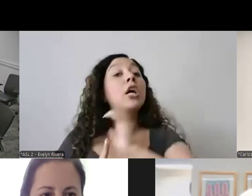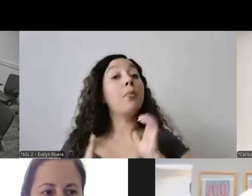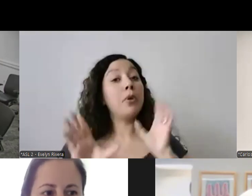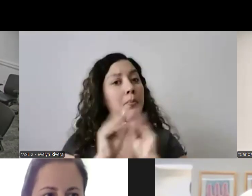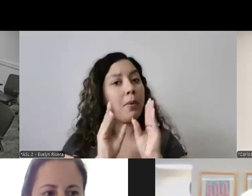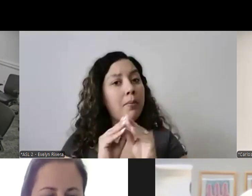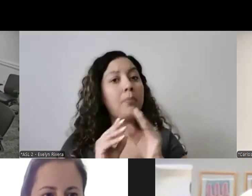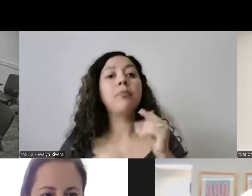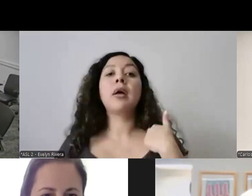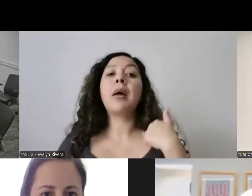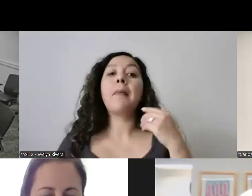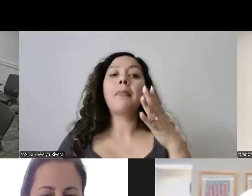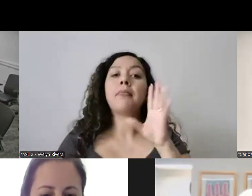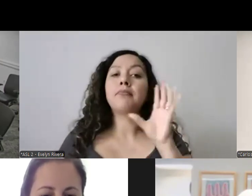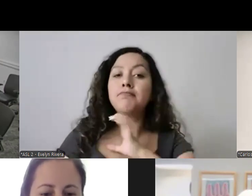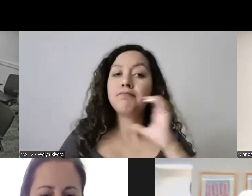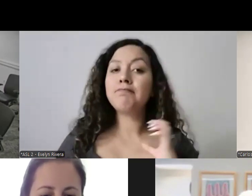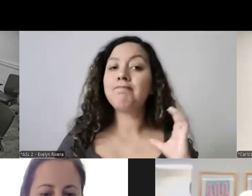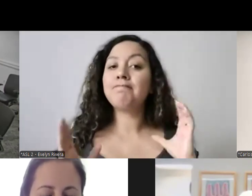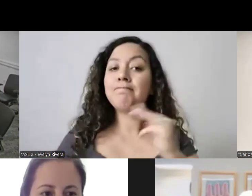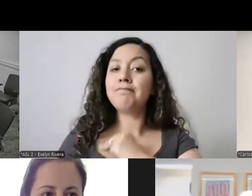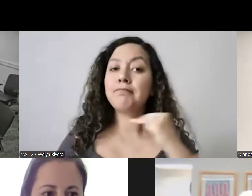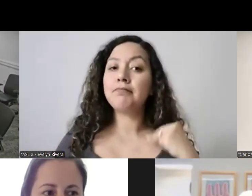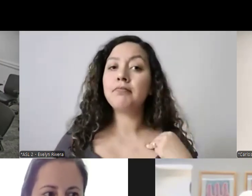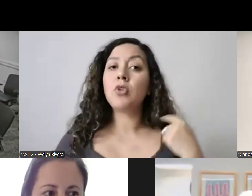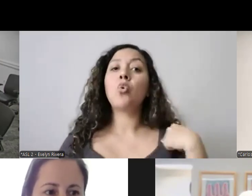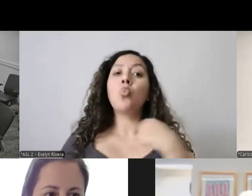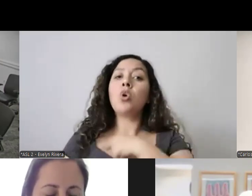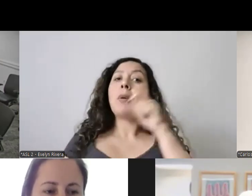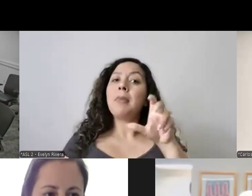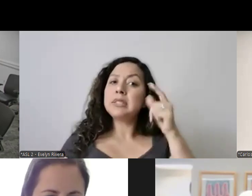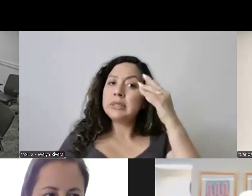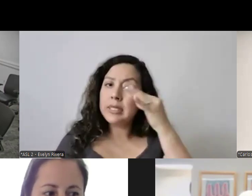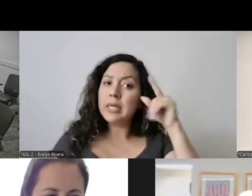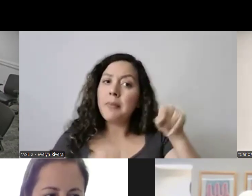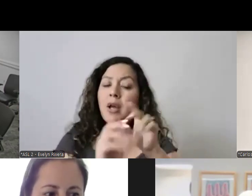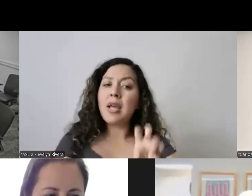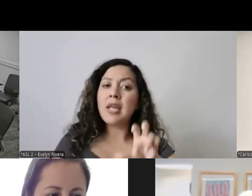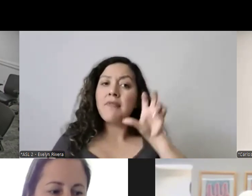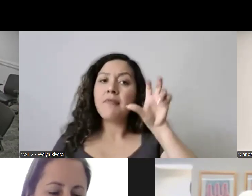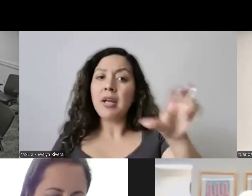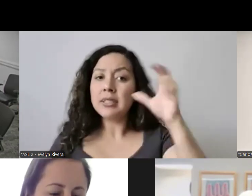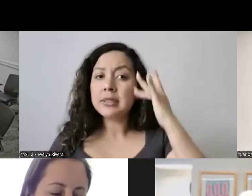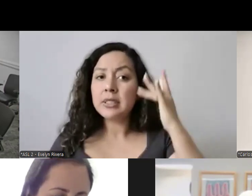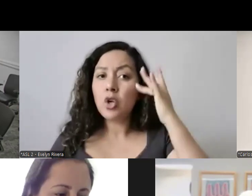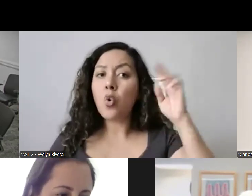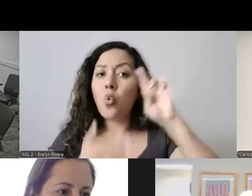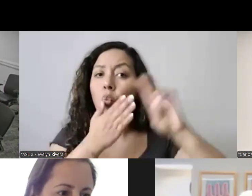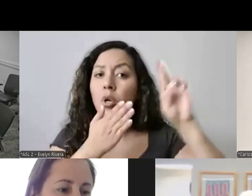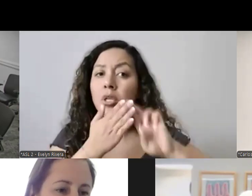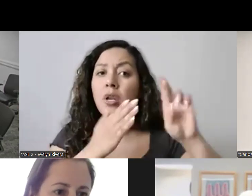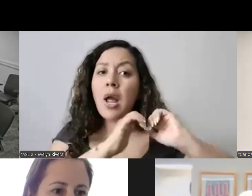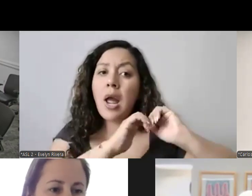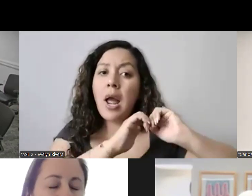and that we ought to be thinking about investing in California at the very least in research on how it is that we